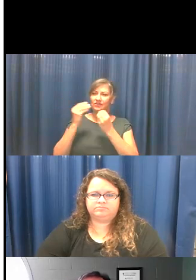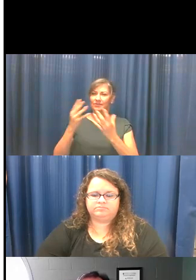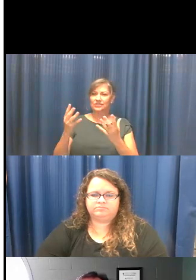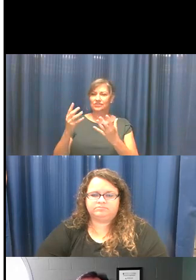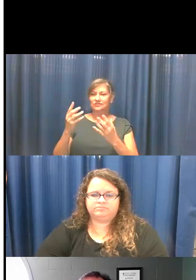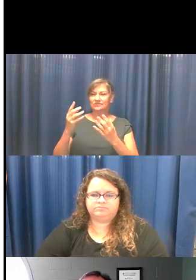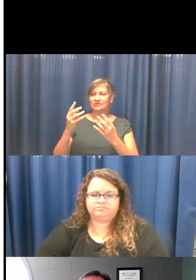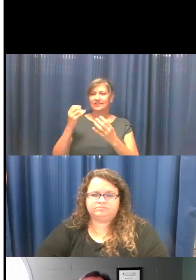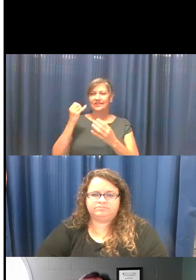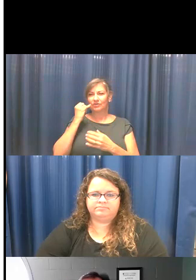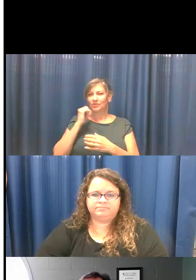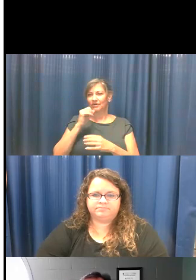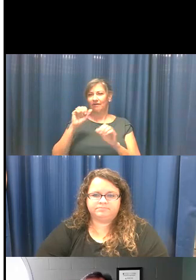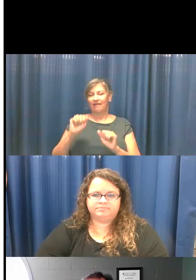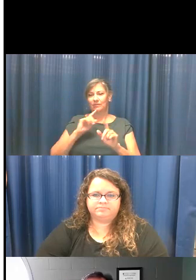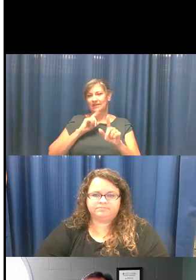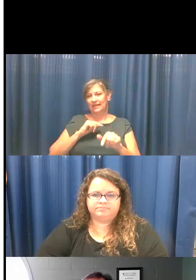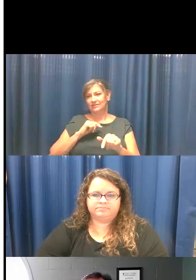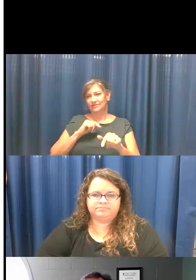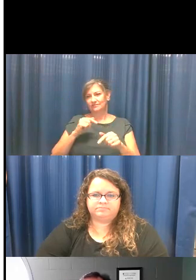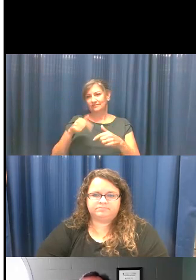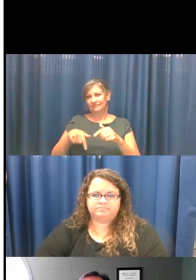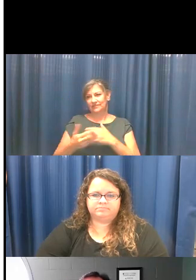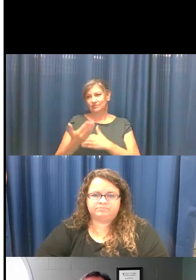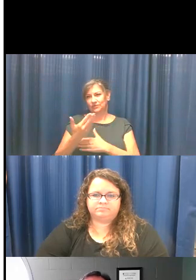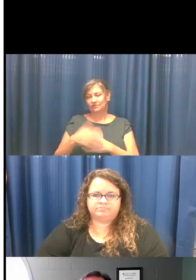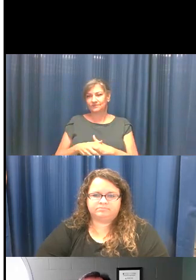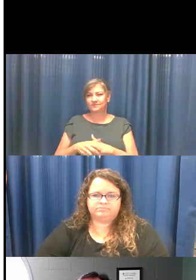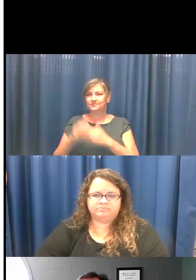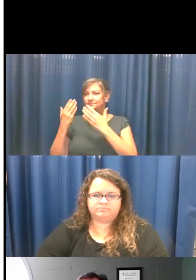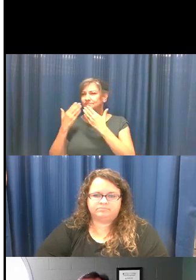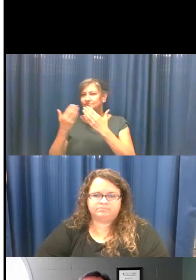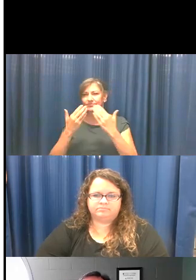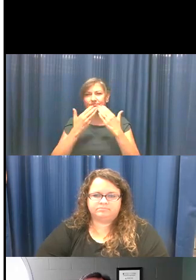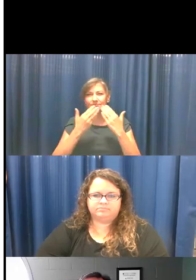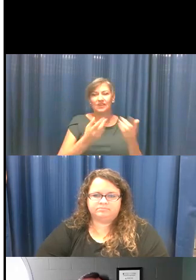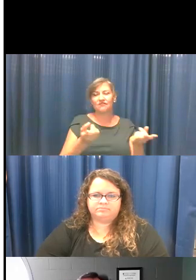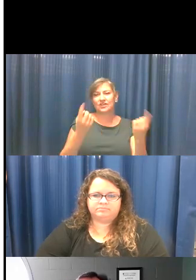able to address in the time we had here this morning. But thank you all for attending. I'm